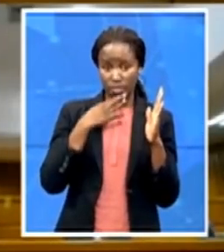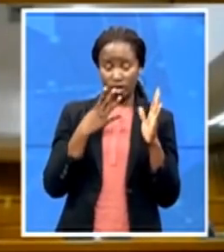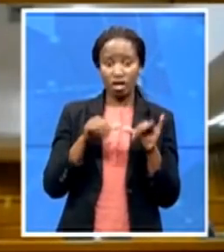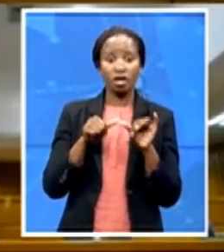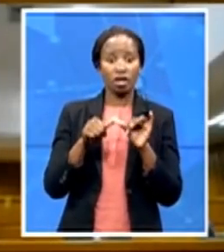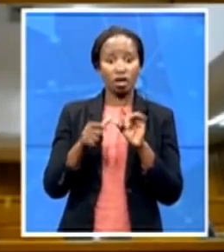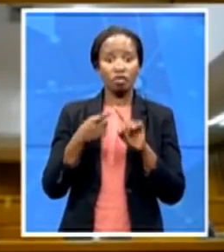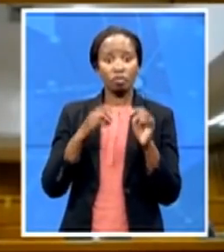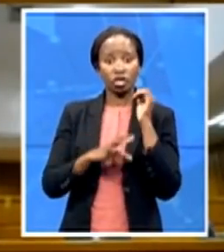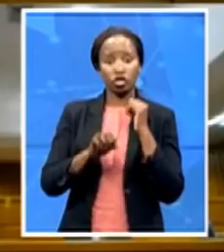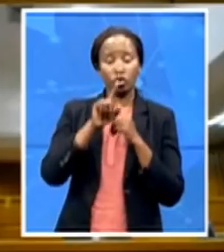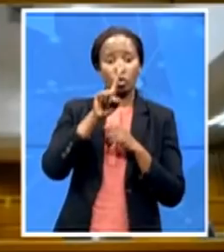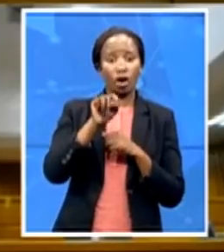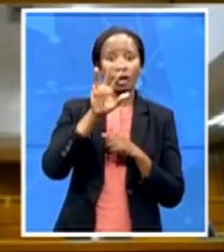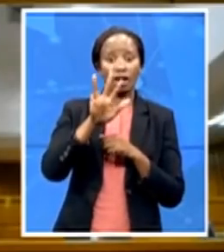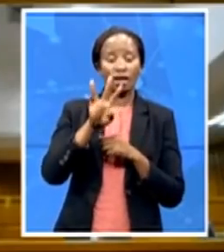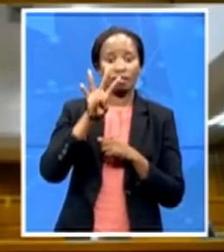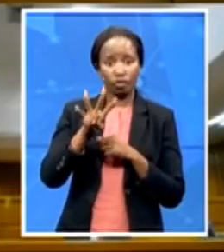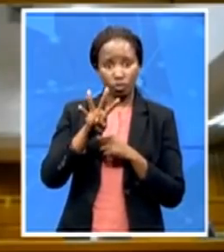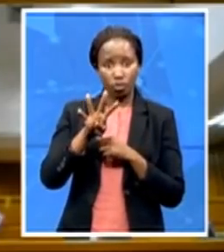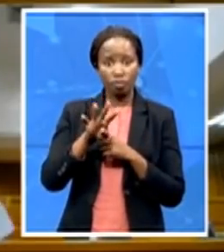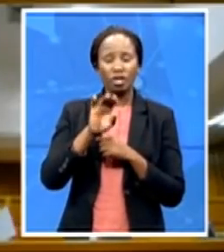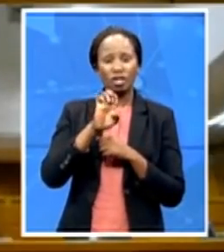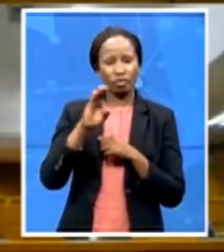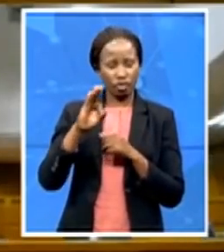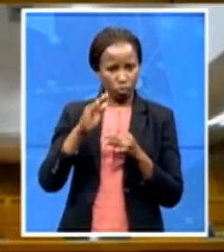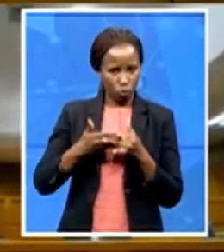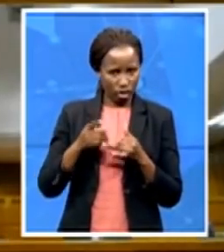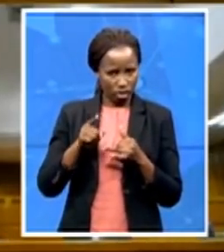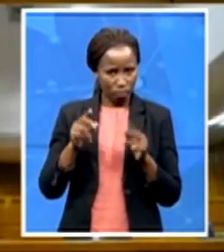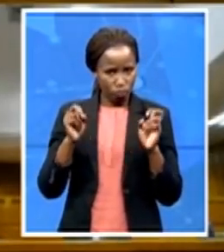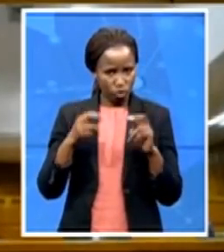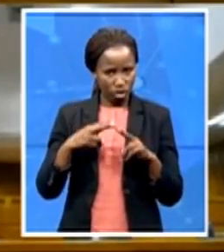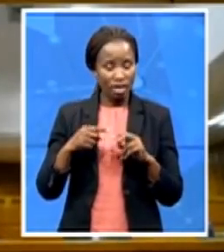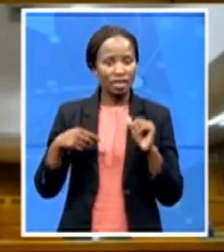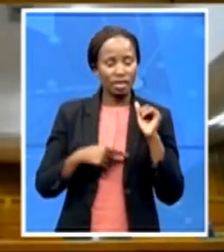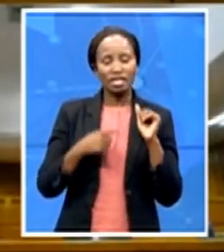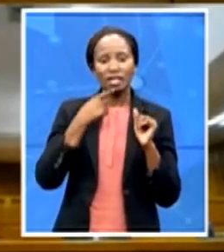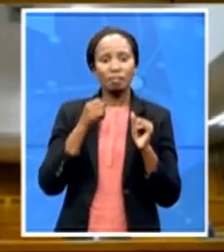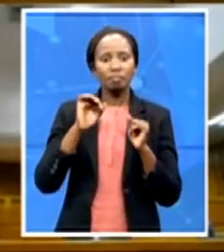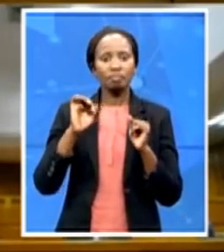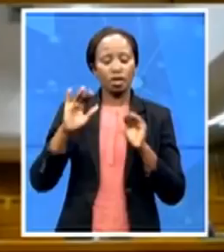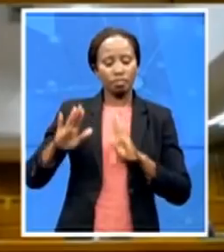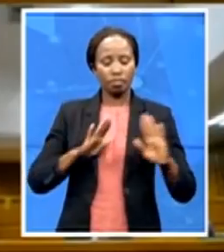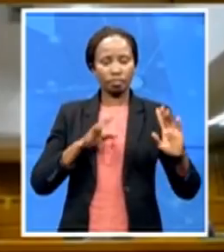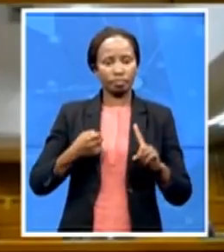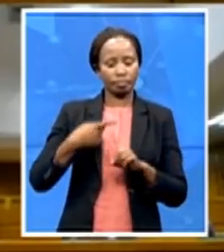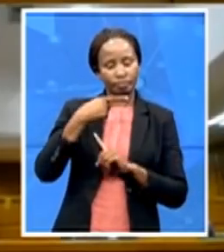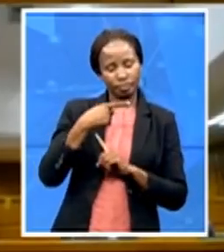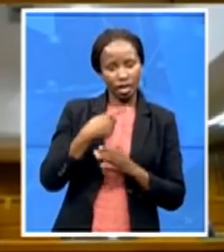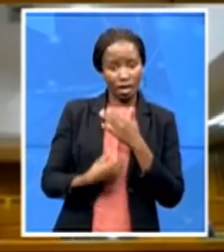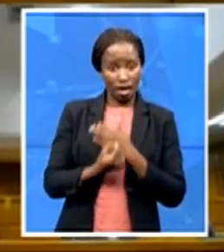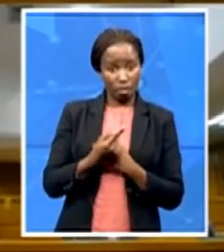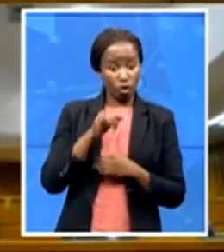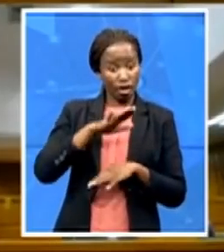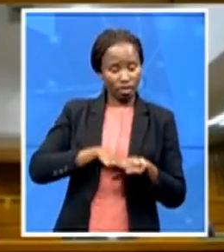impeachment case, no misconduct committed by a Chapter 9 office bearer during that period, or no incompetence manifested